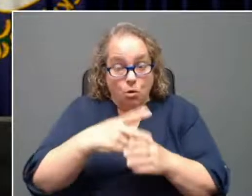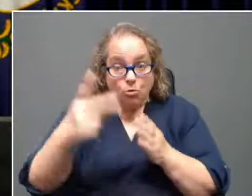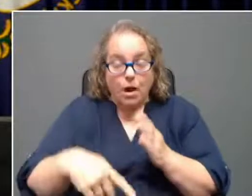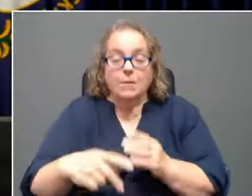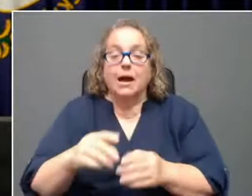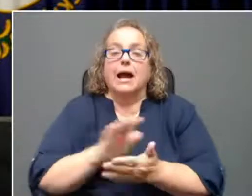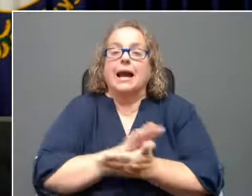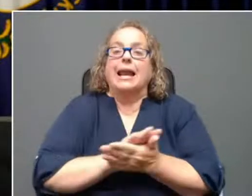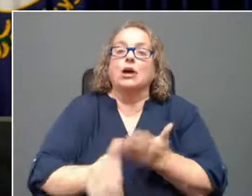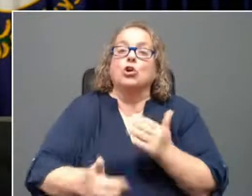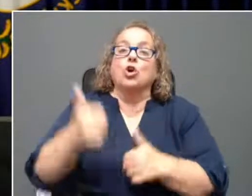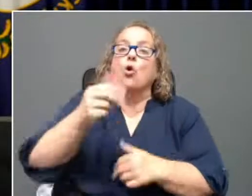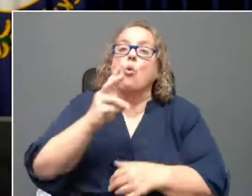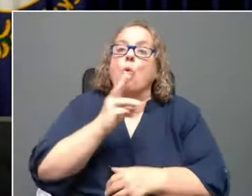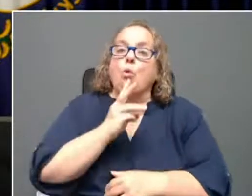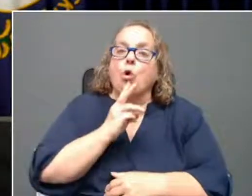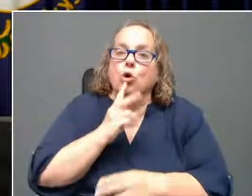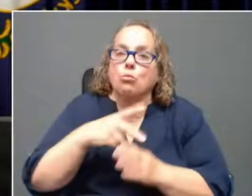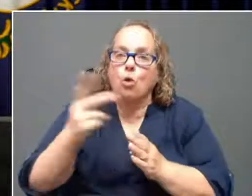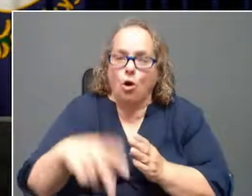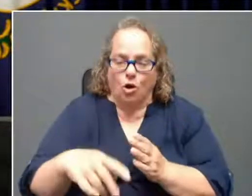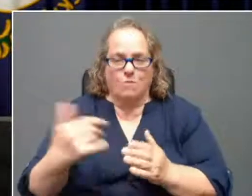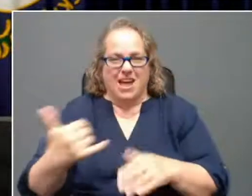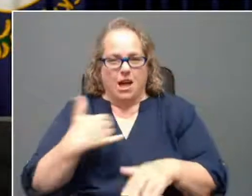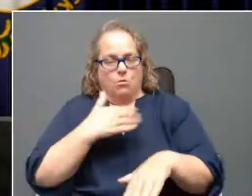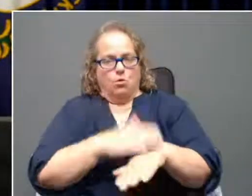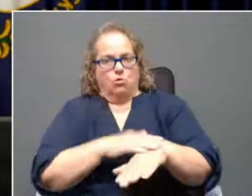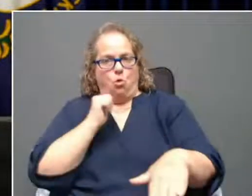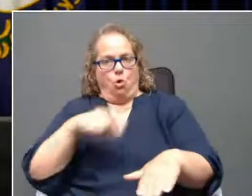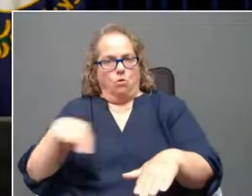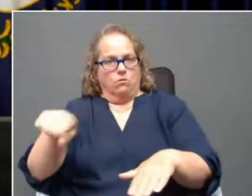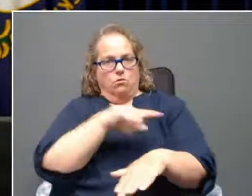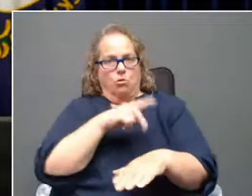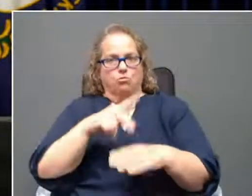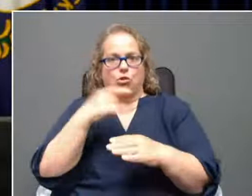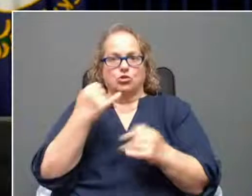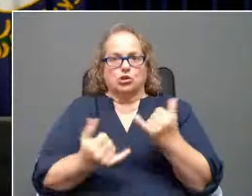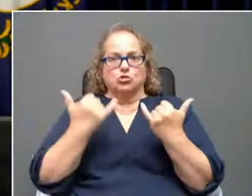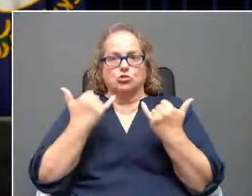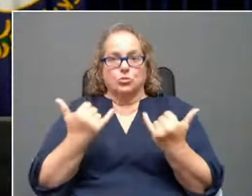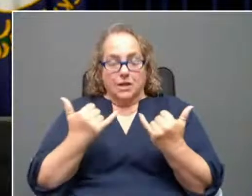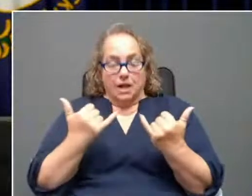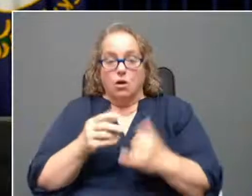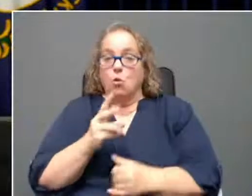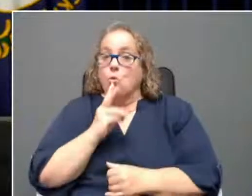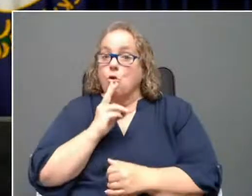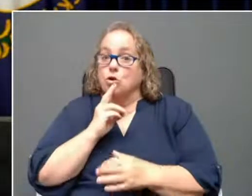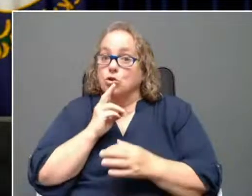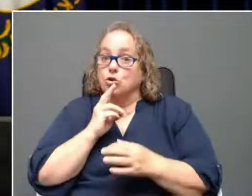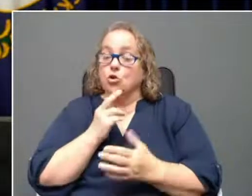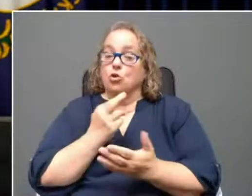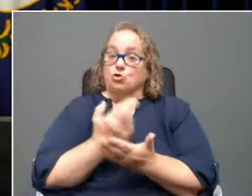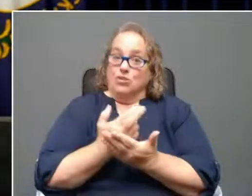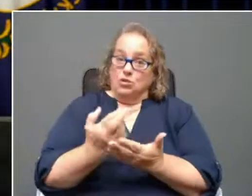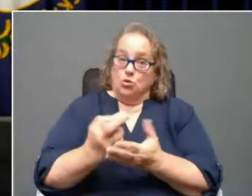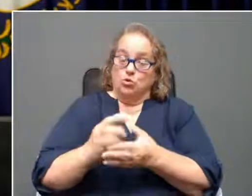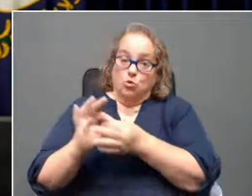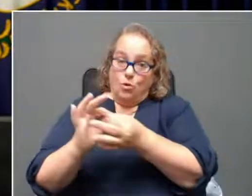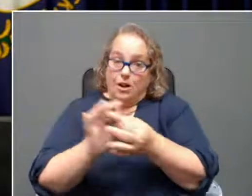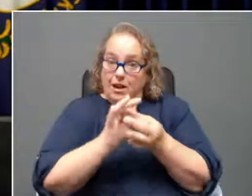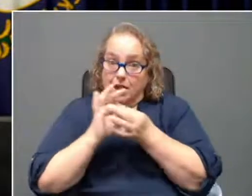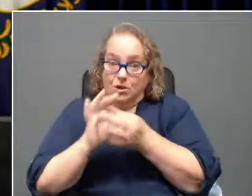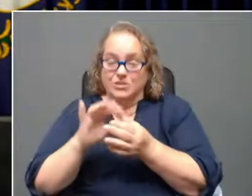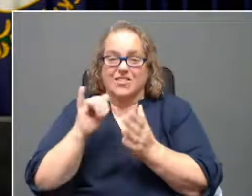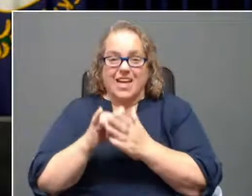a call for projects today. Water resource coordinators representing 15